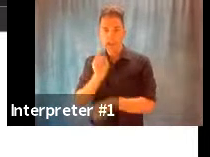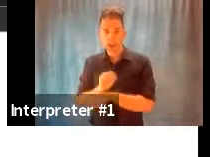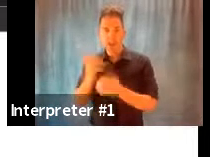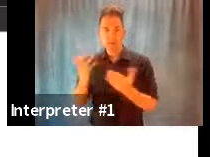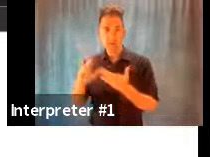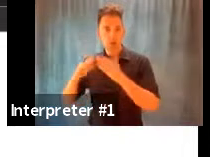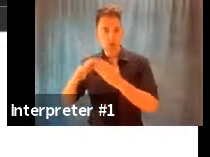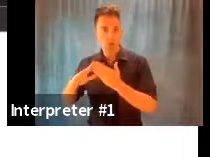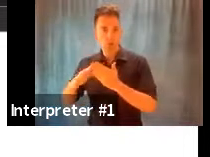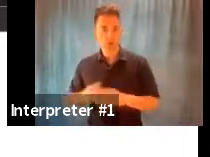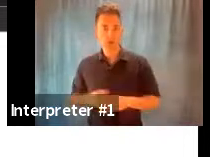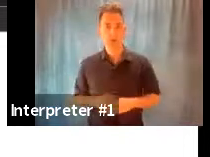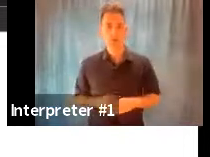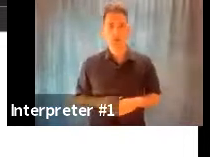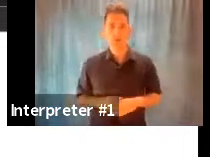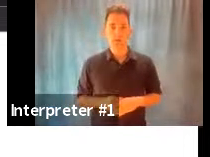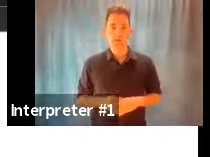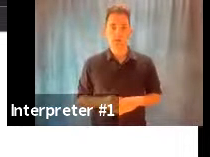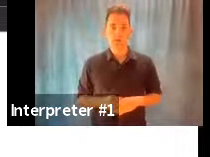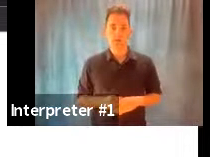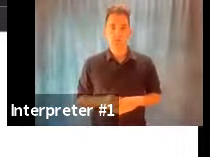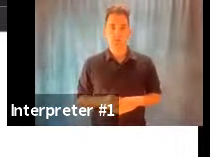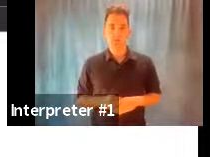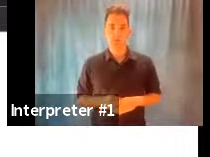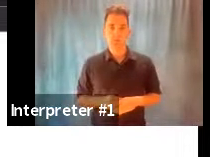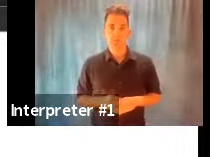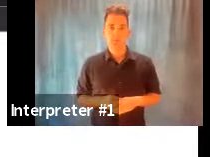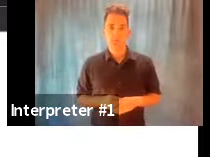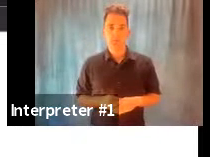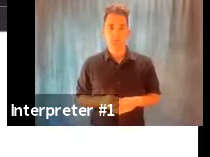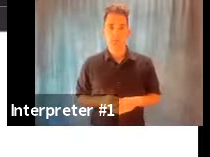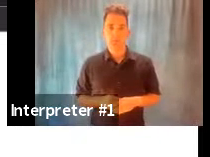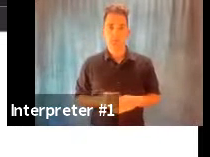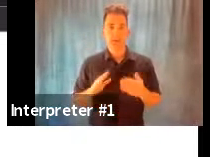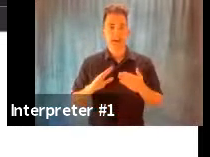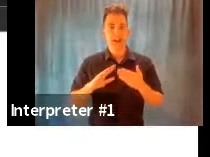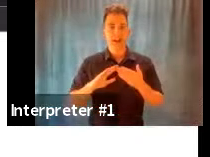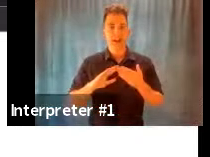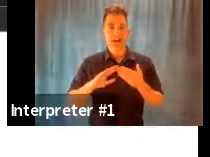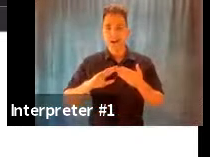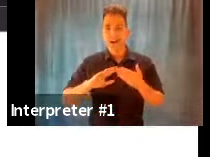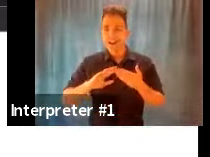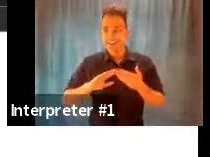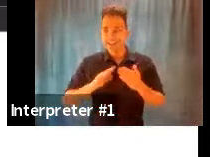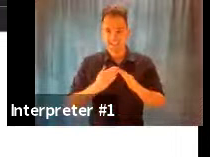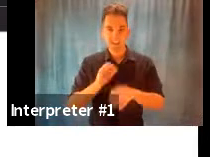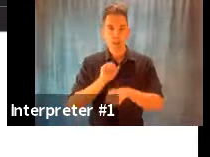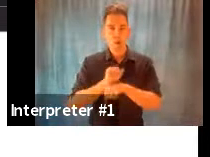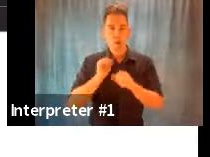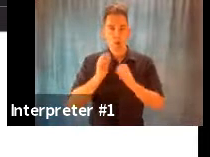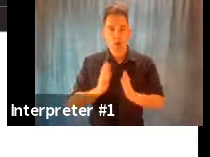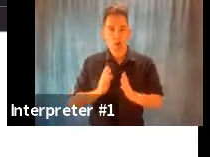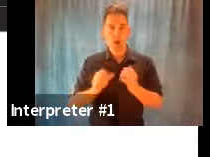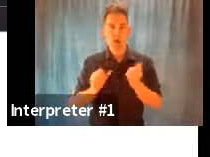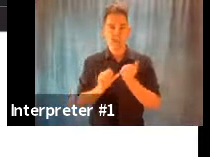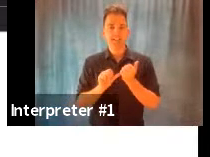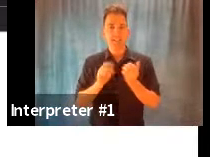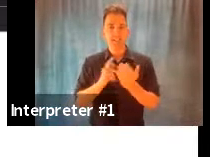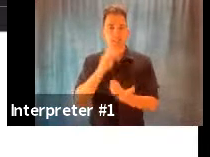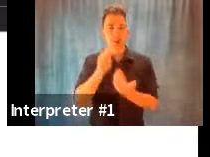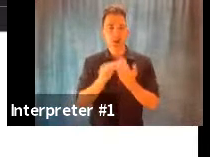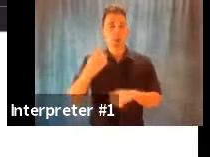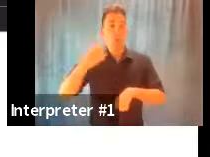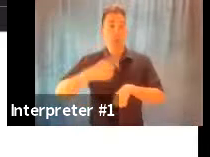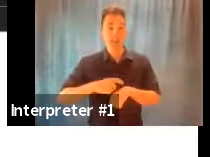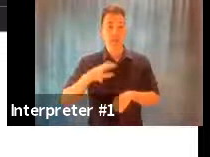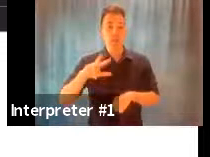are pushing for establishing a city unemployment worker assistance program to provide a one-time